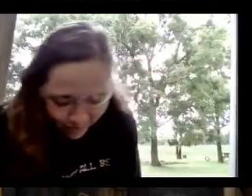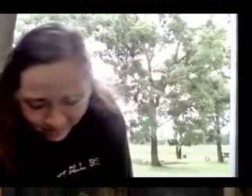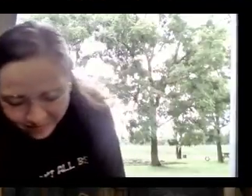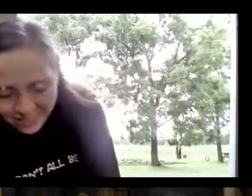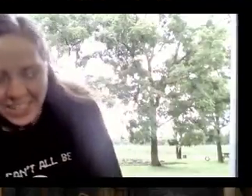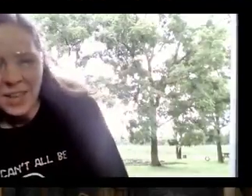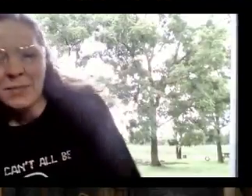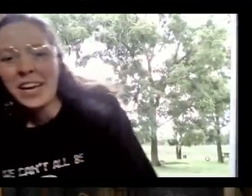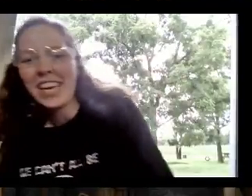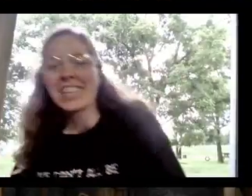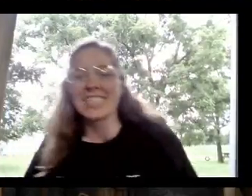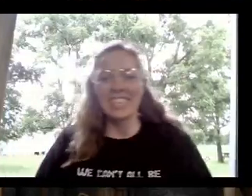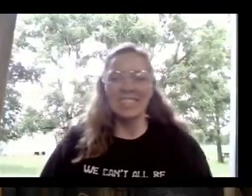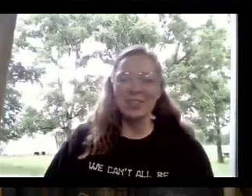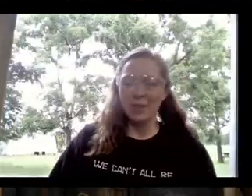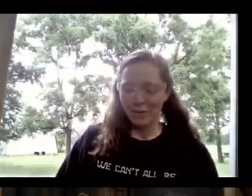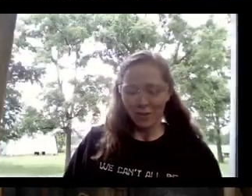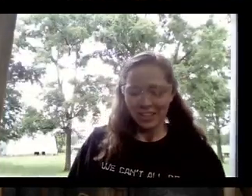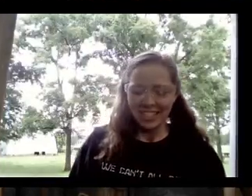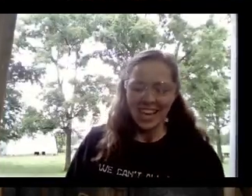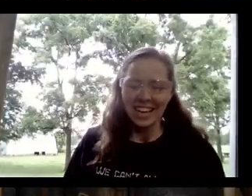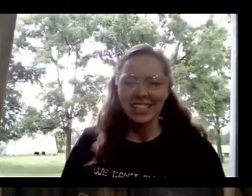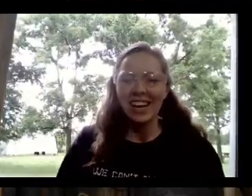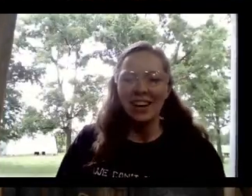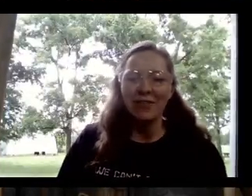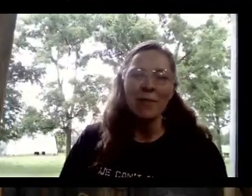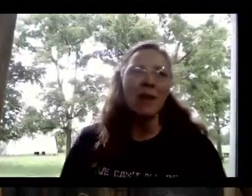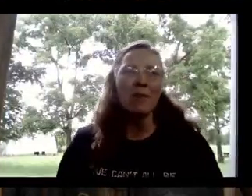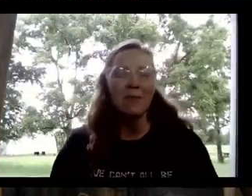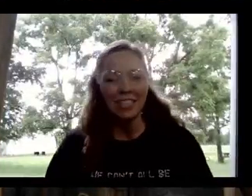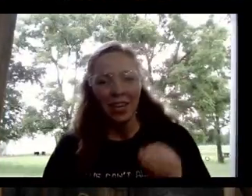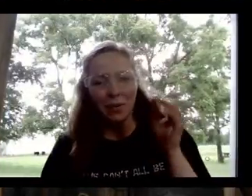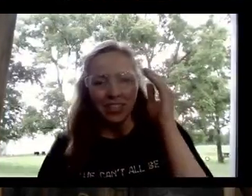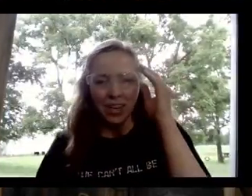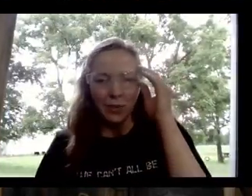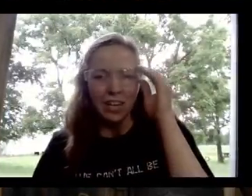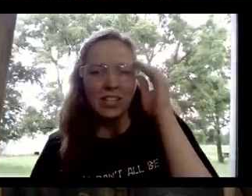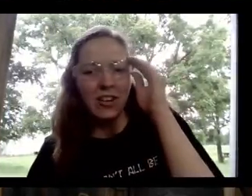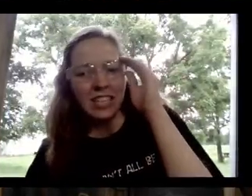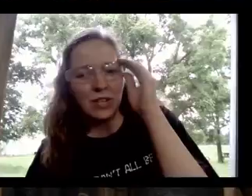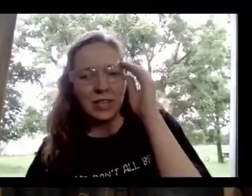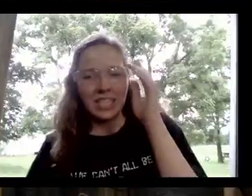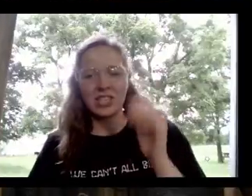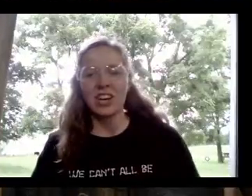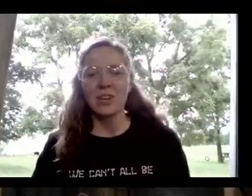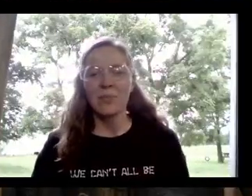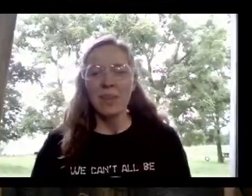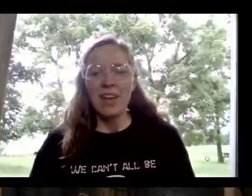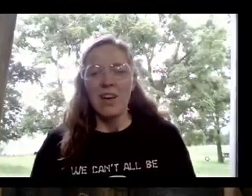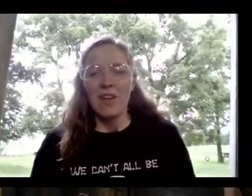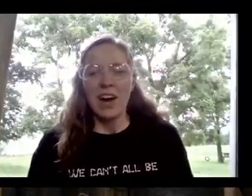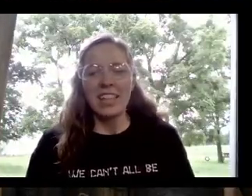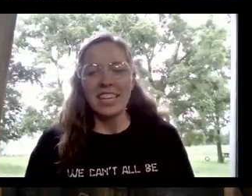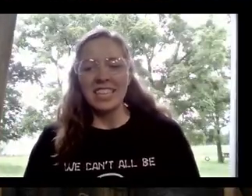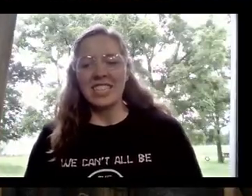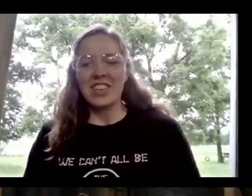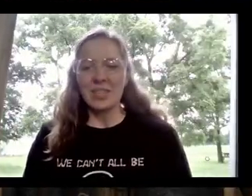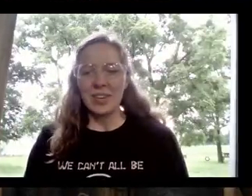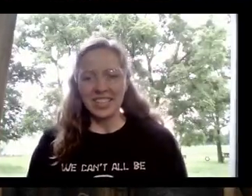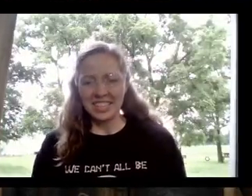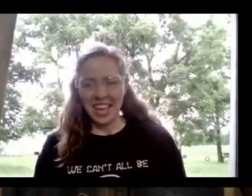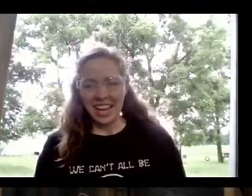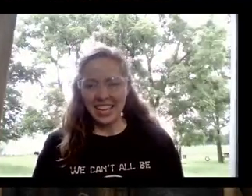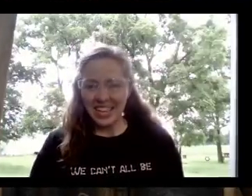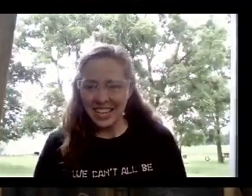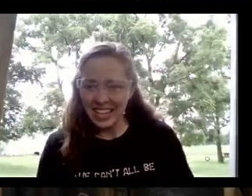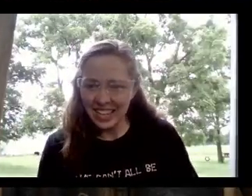yet. But yes, that's one of Roy's sayings from a couple months ago. We said we were going to turn it into a t-shirt and finally did. So that's